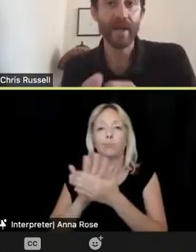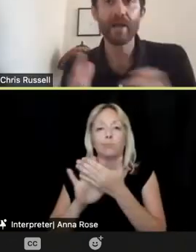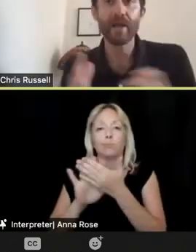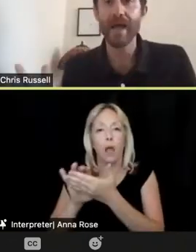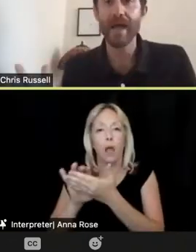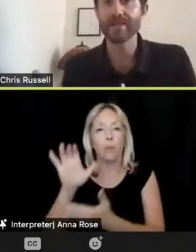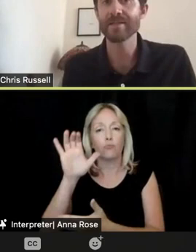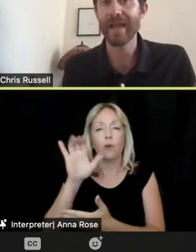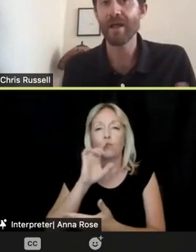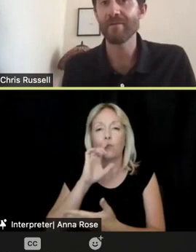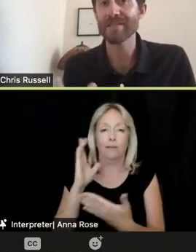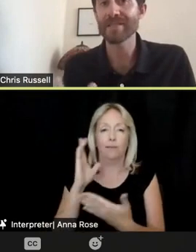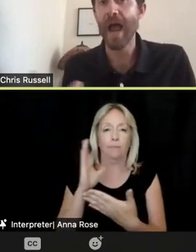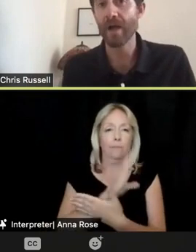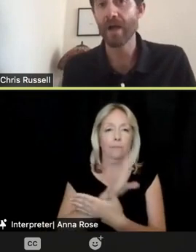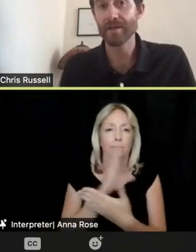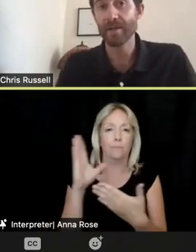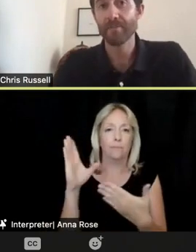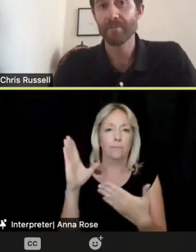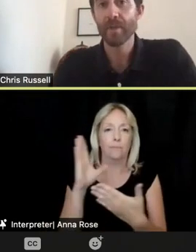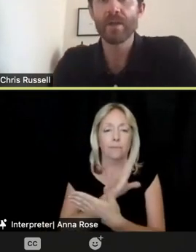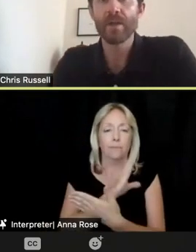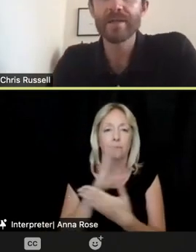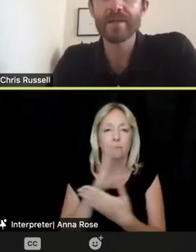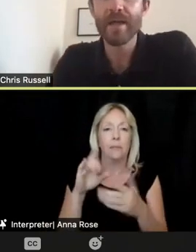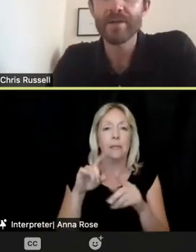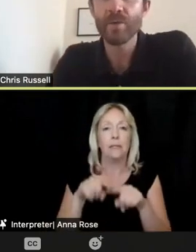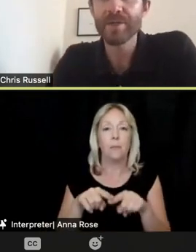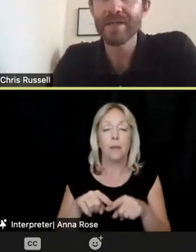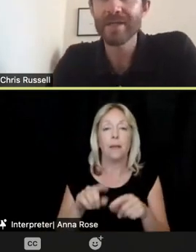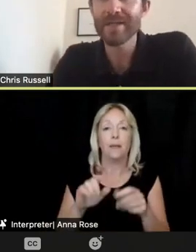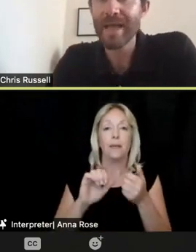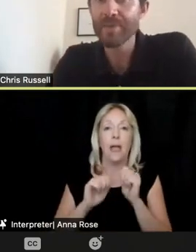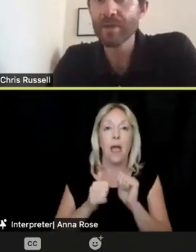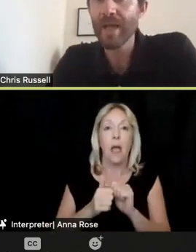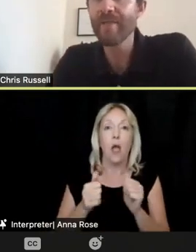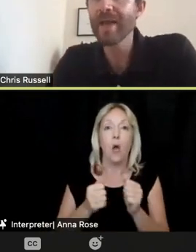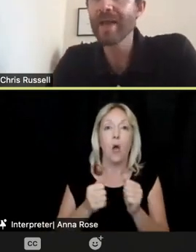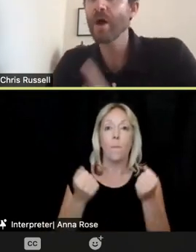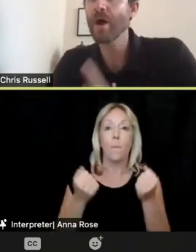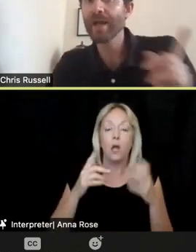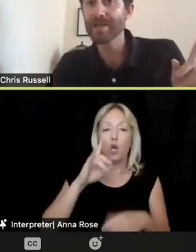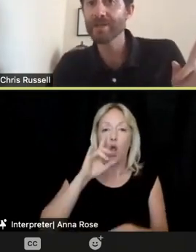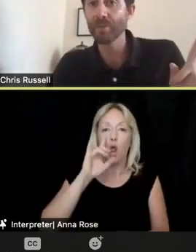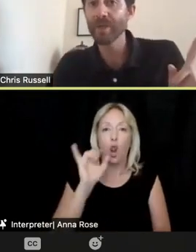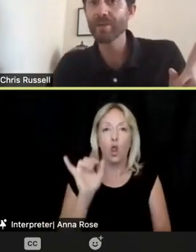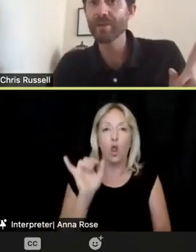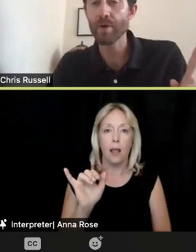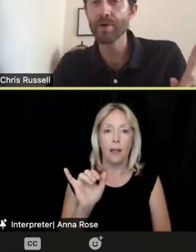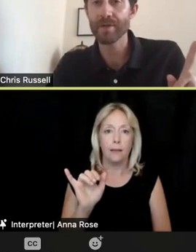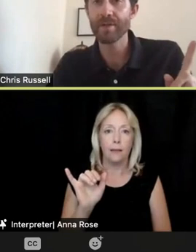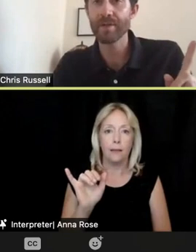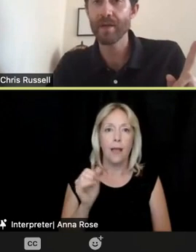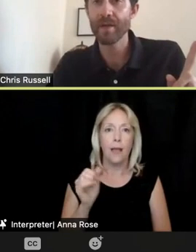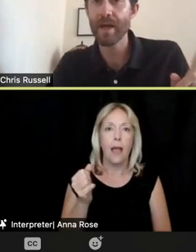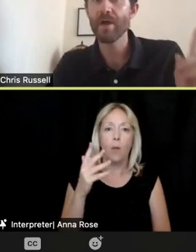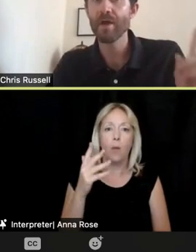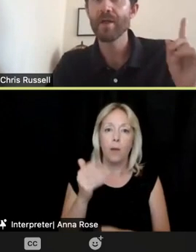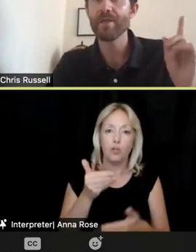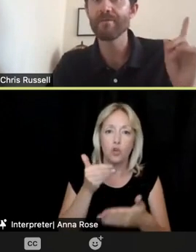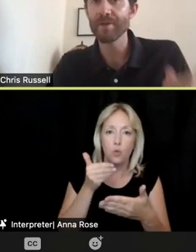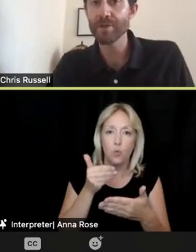And that scale is the scale of its iconicity, the extent to which it's conceptually. And then in our case, it's really important to